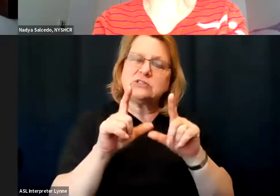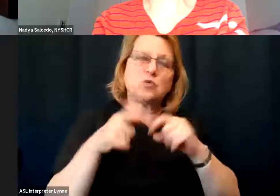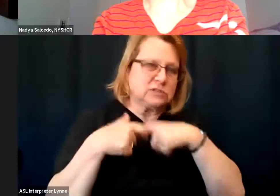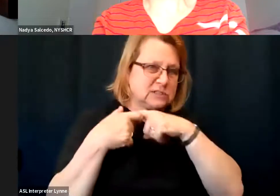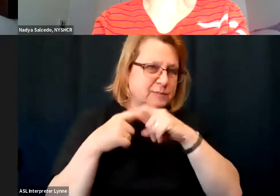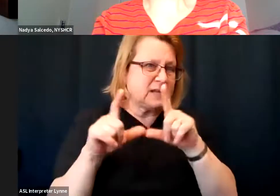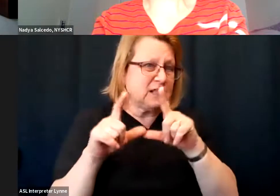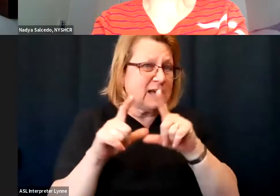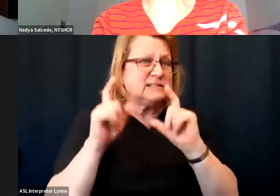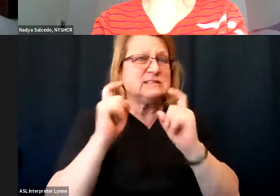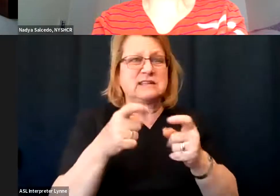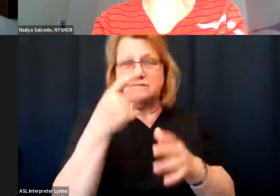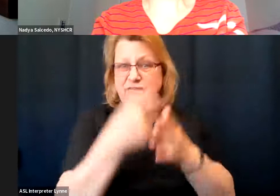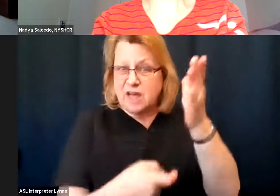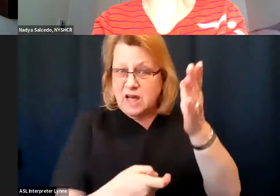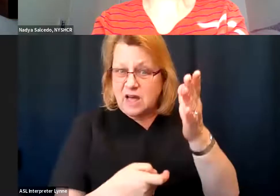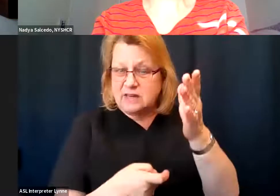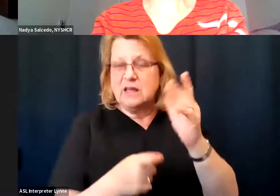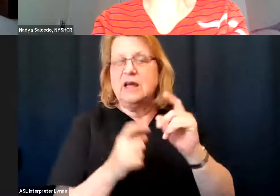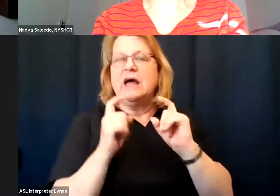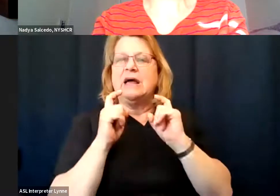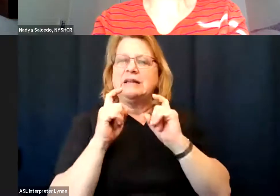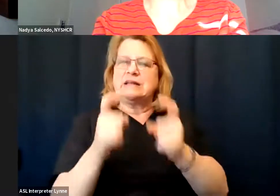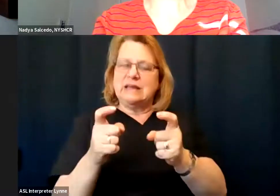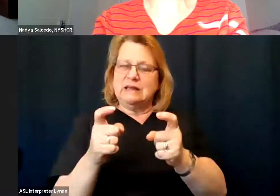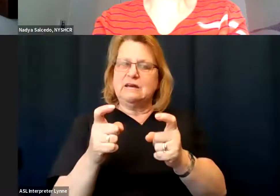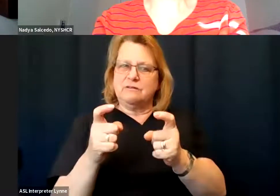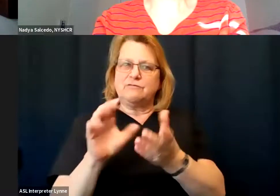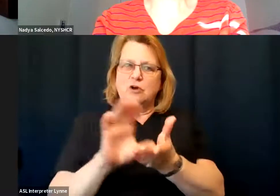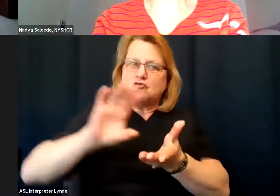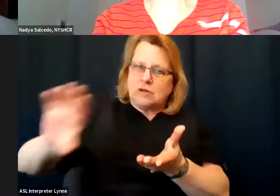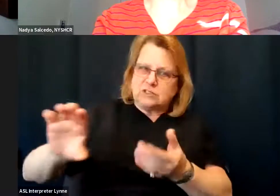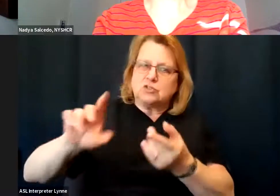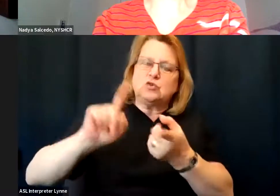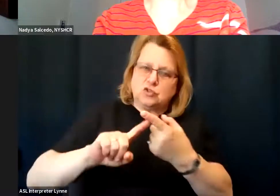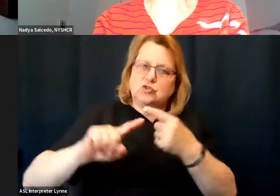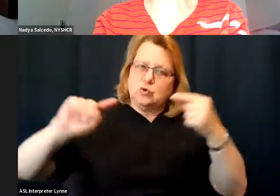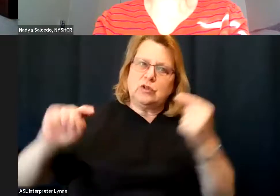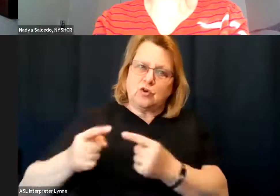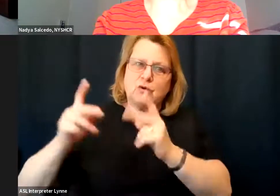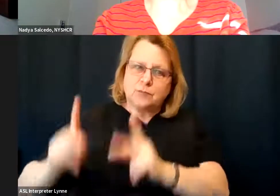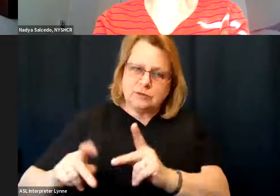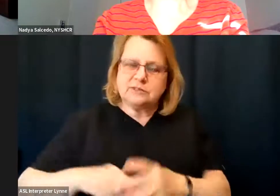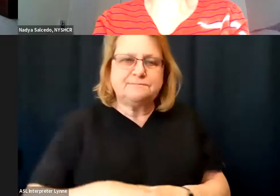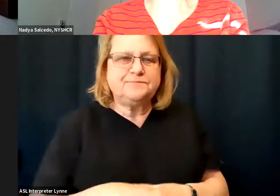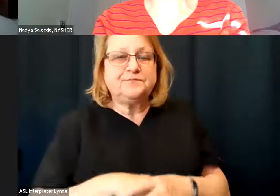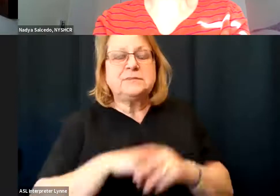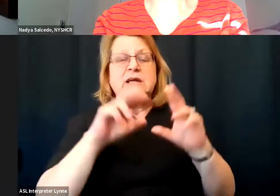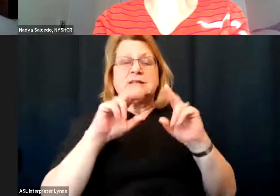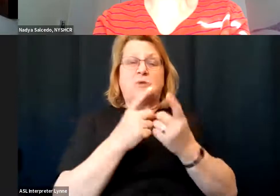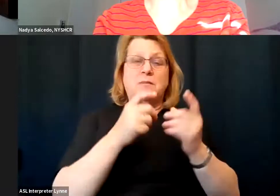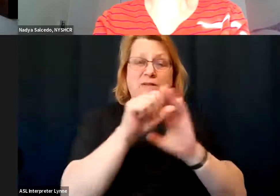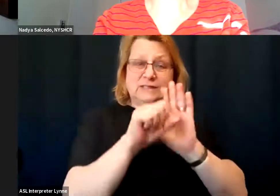monetary fine, and to award restitution to an injured member of the public. So the Department of State